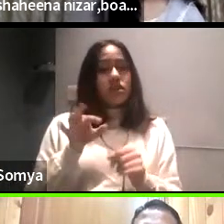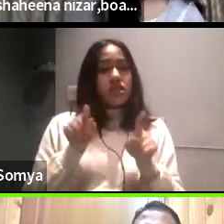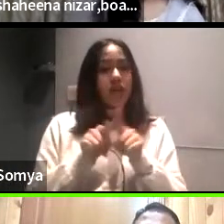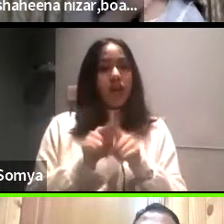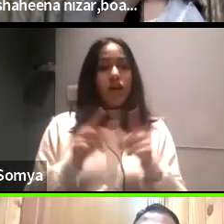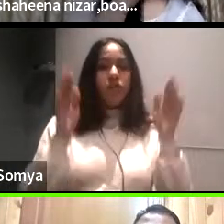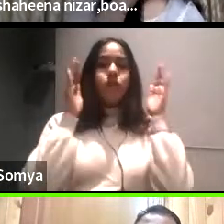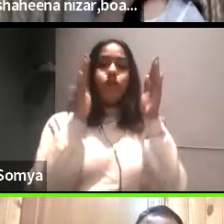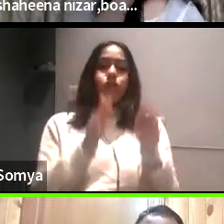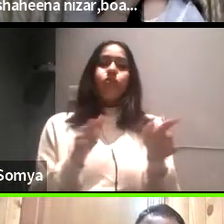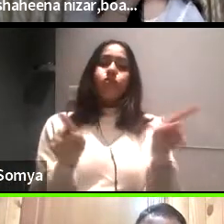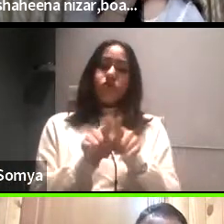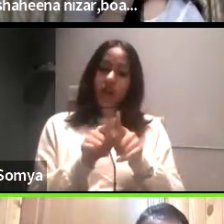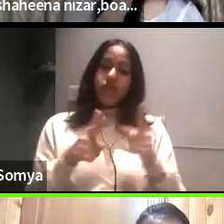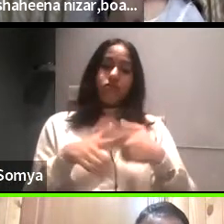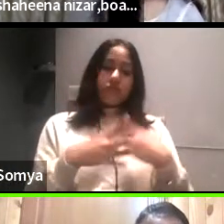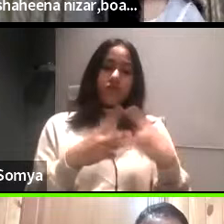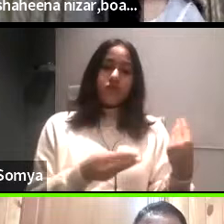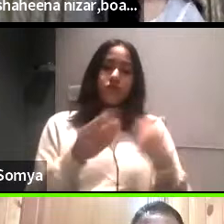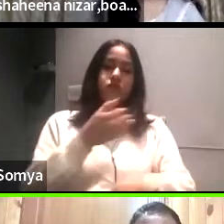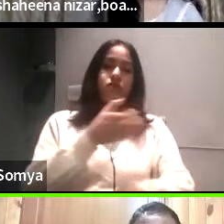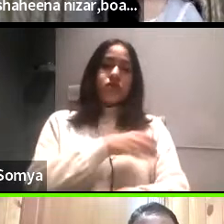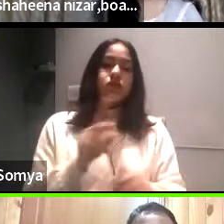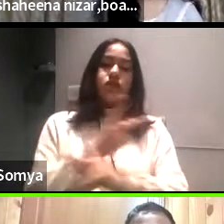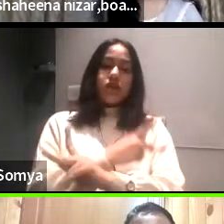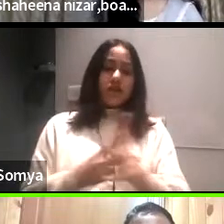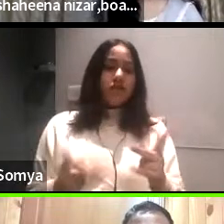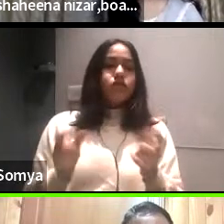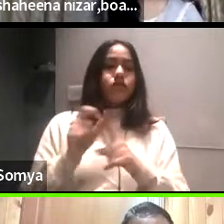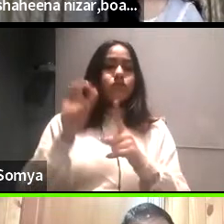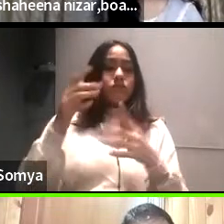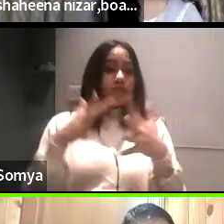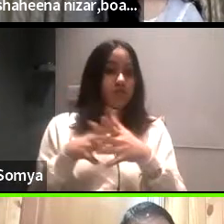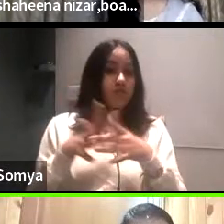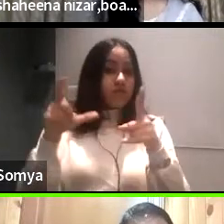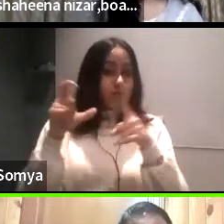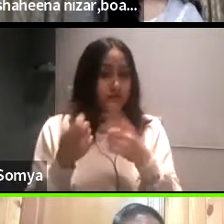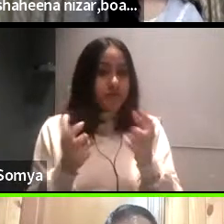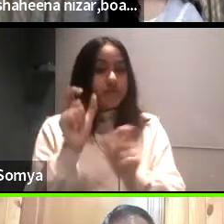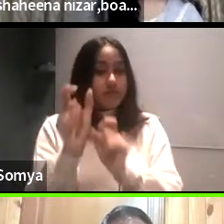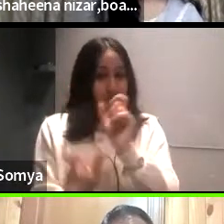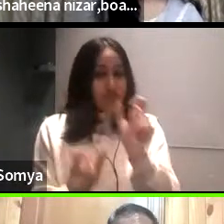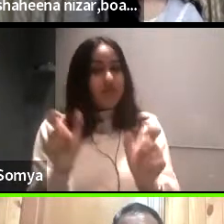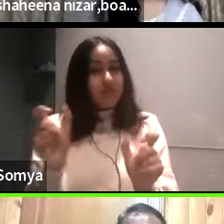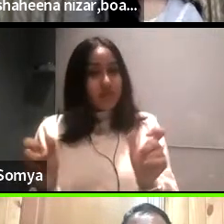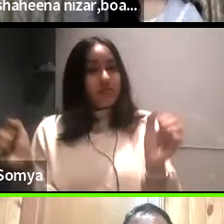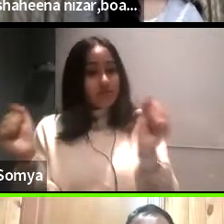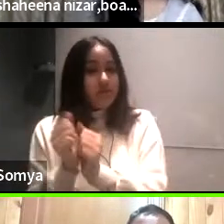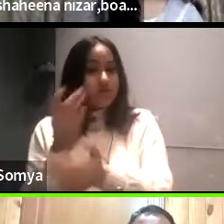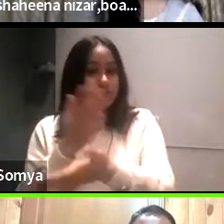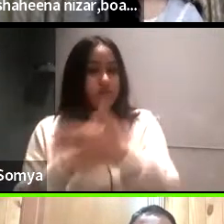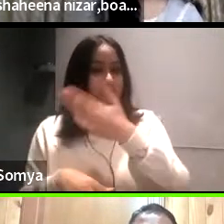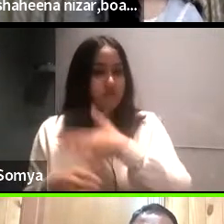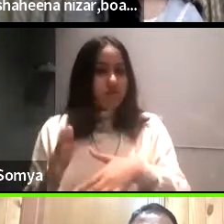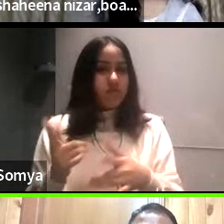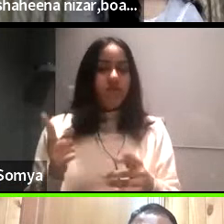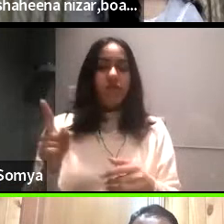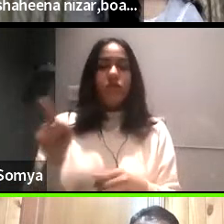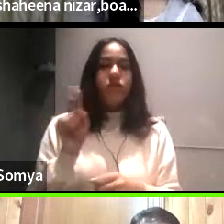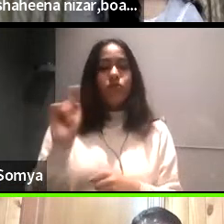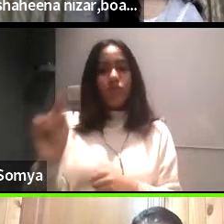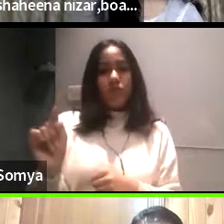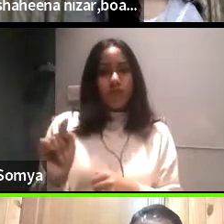need to focus is entrepreneurship for the differently abled or for people with with disability, and that